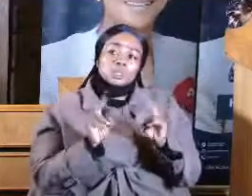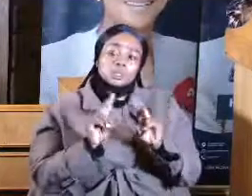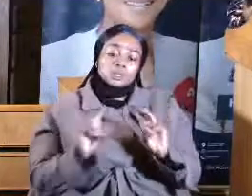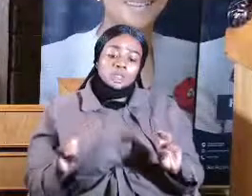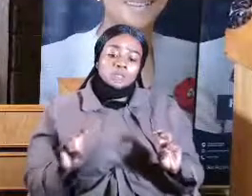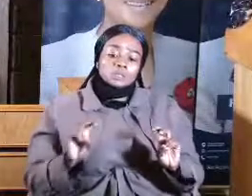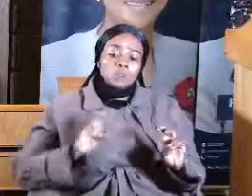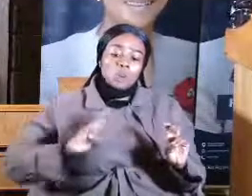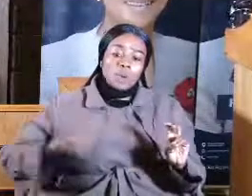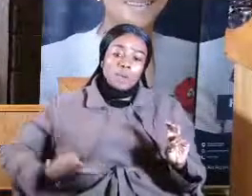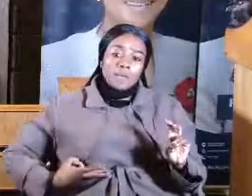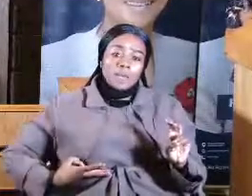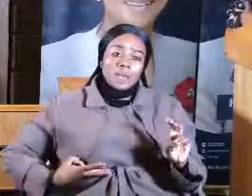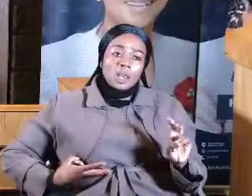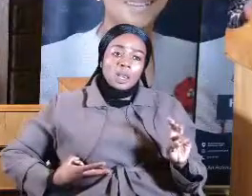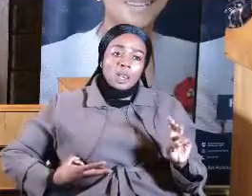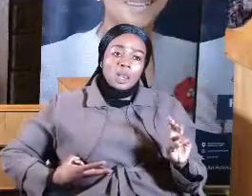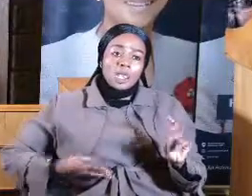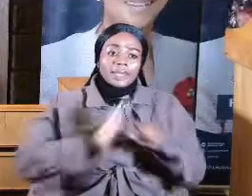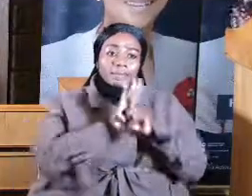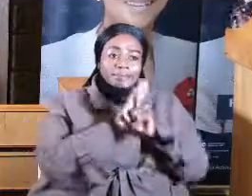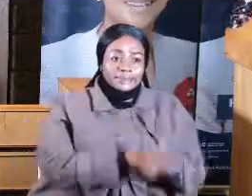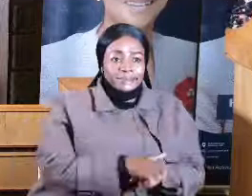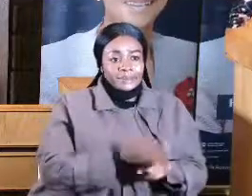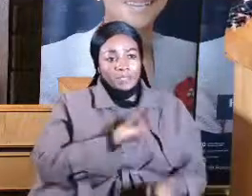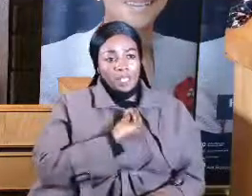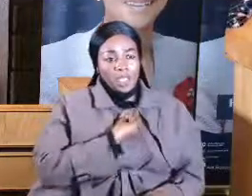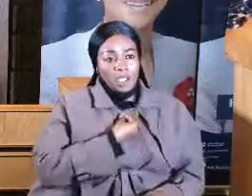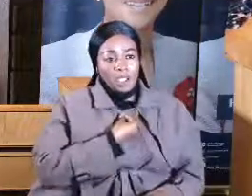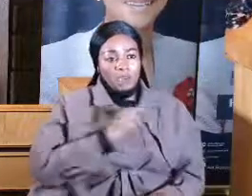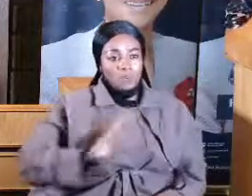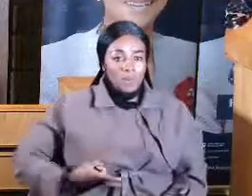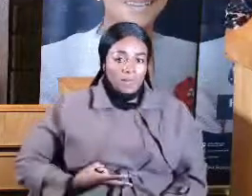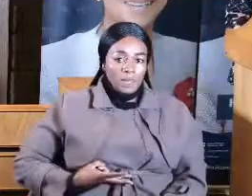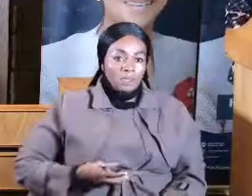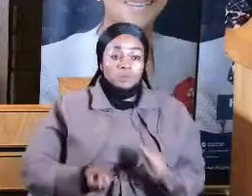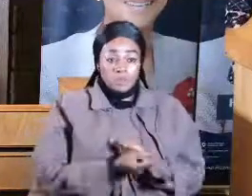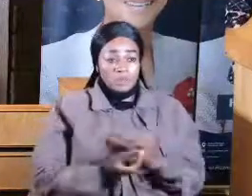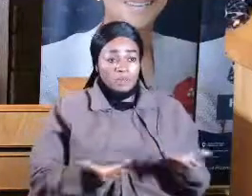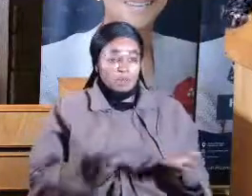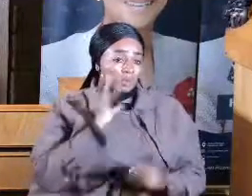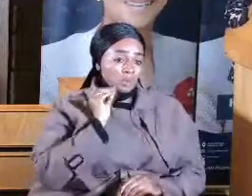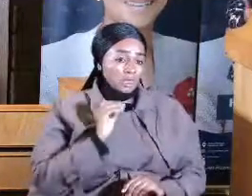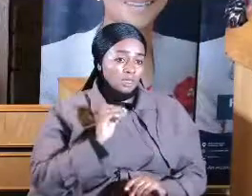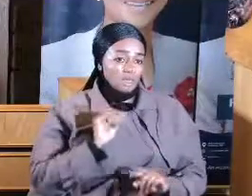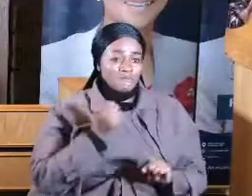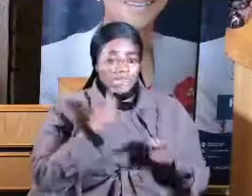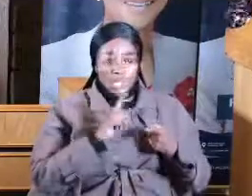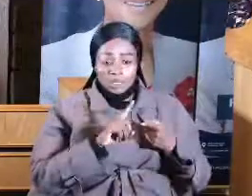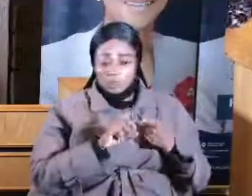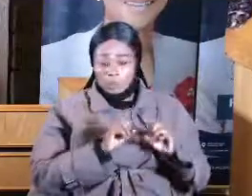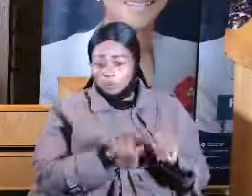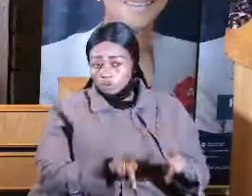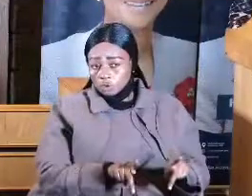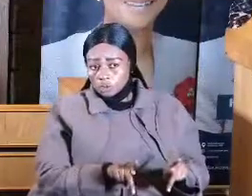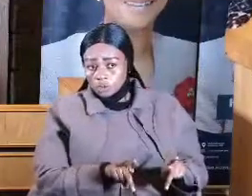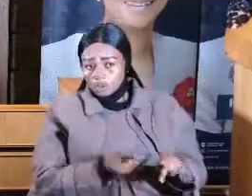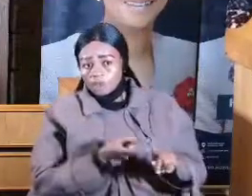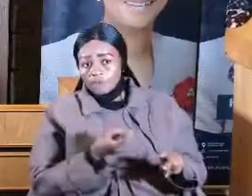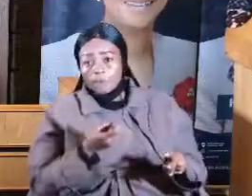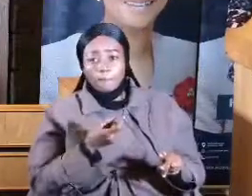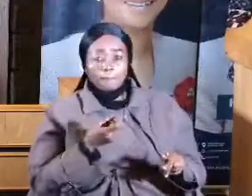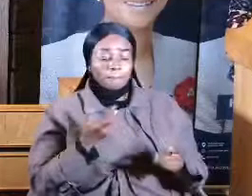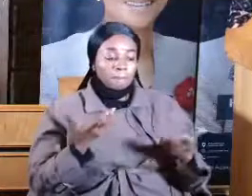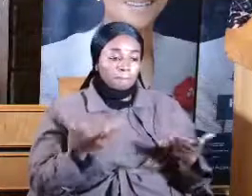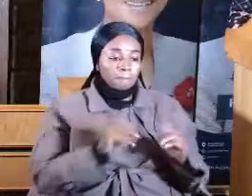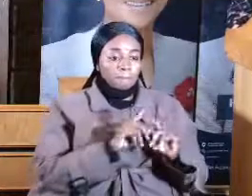coming in and they are persecuting and discriminating against younger women. That is what's happening. The first opposition you receive usually is from a woman, like the